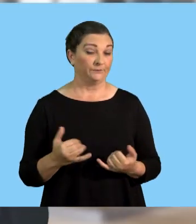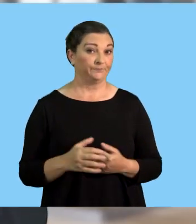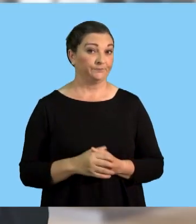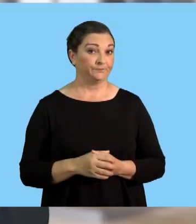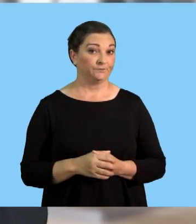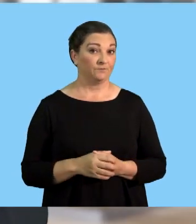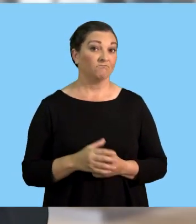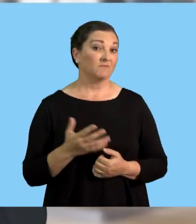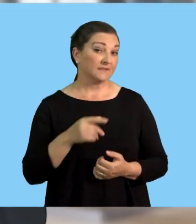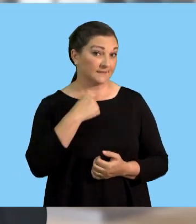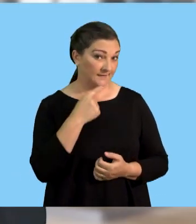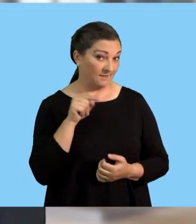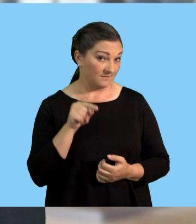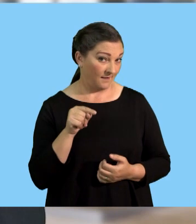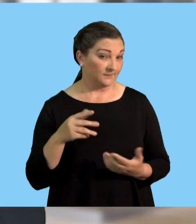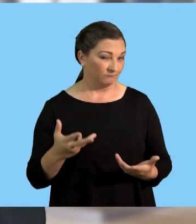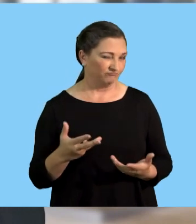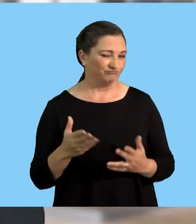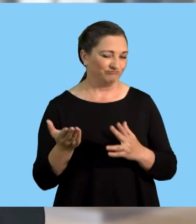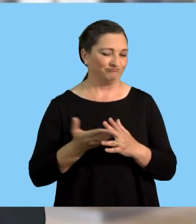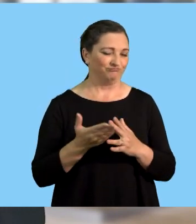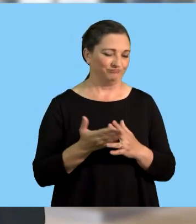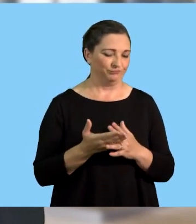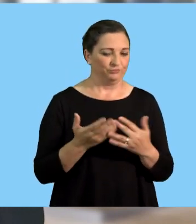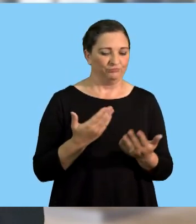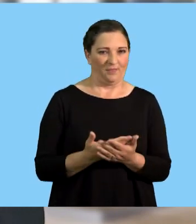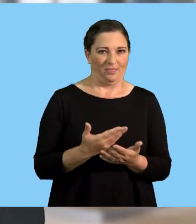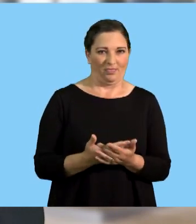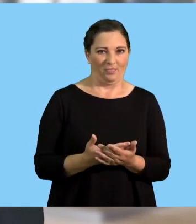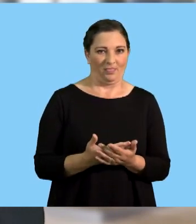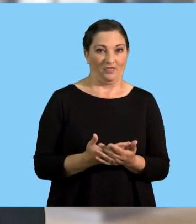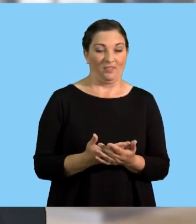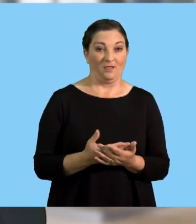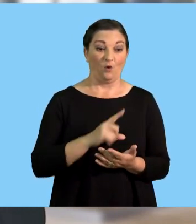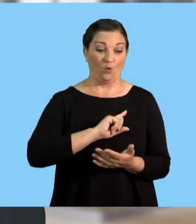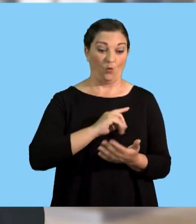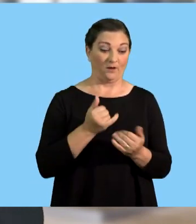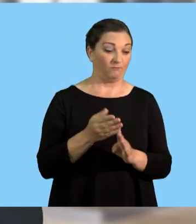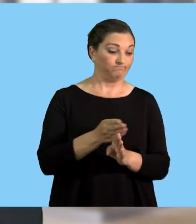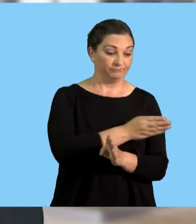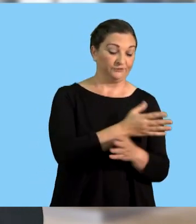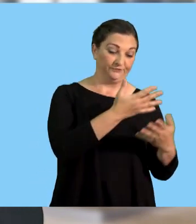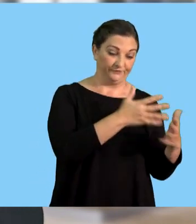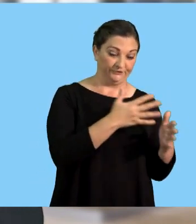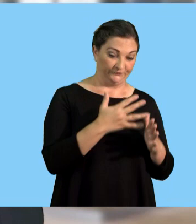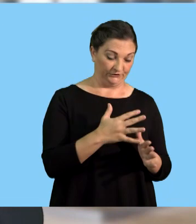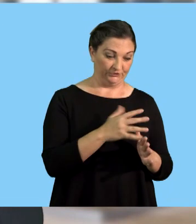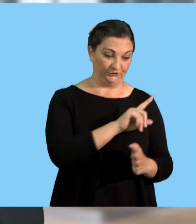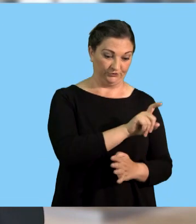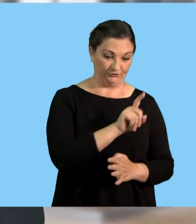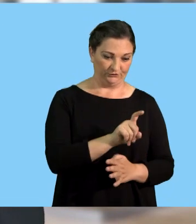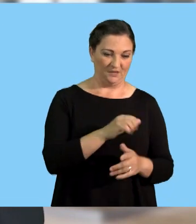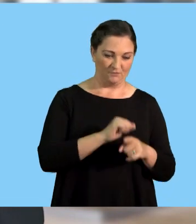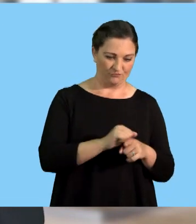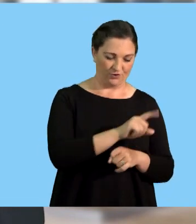Now, with that being said, let us take a short break because we are done with our application